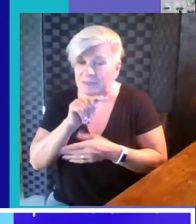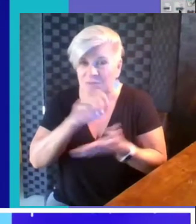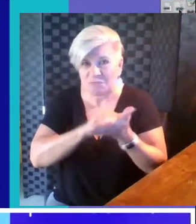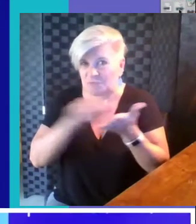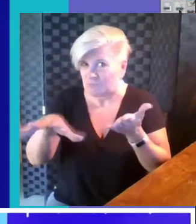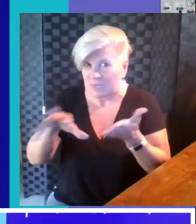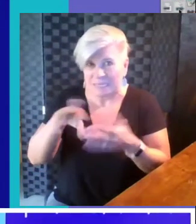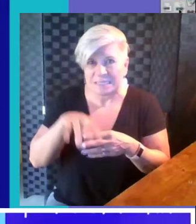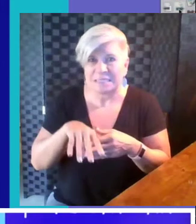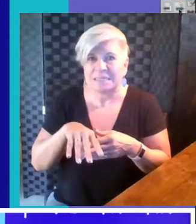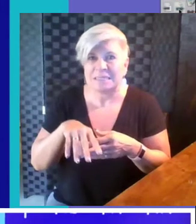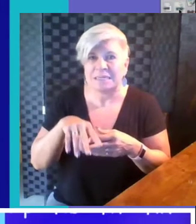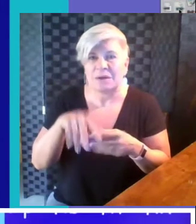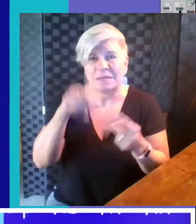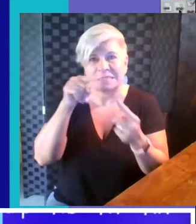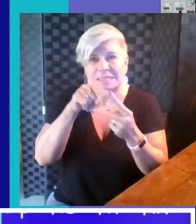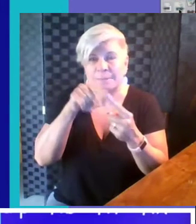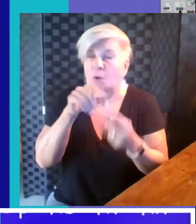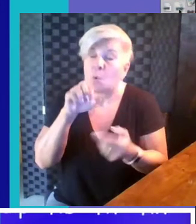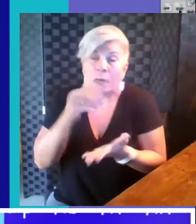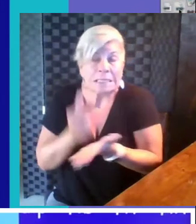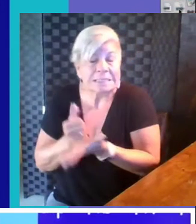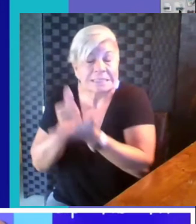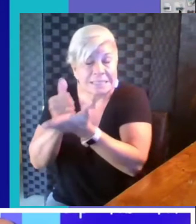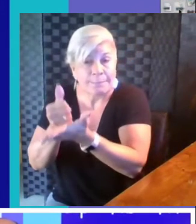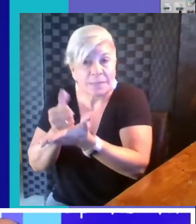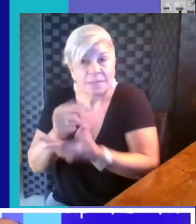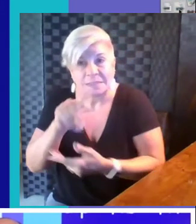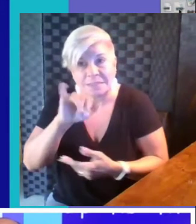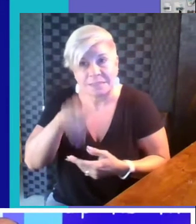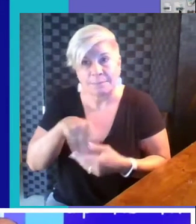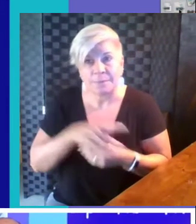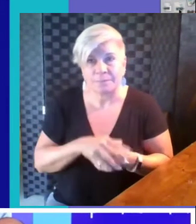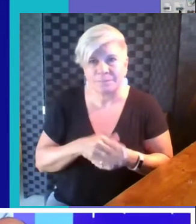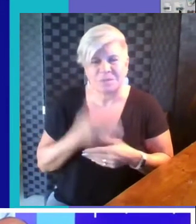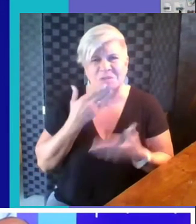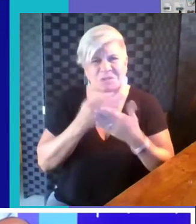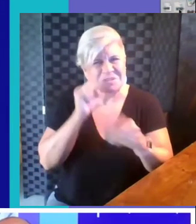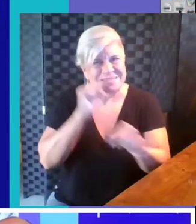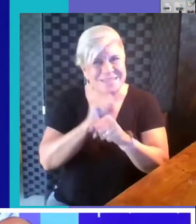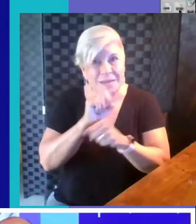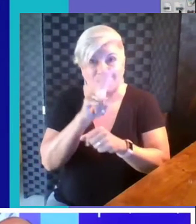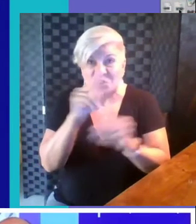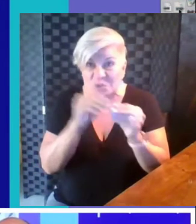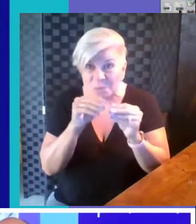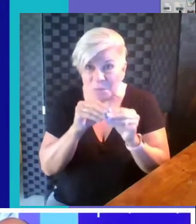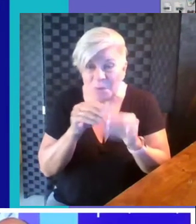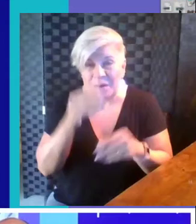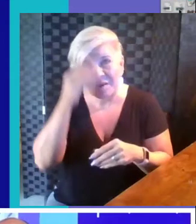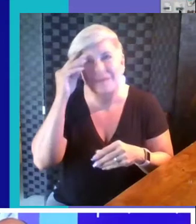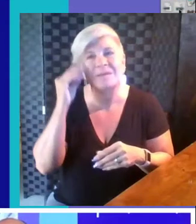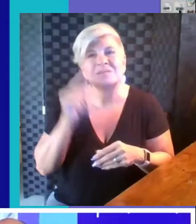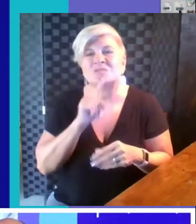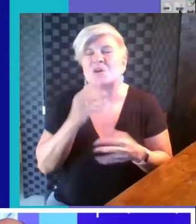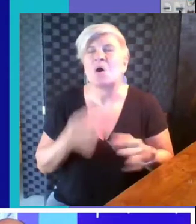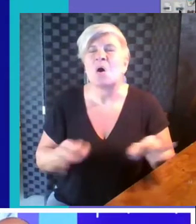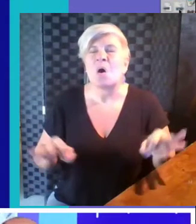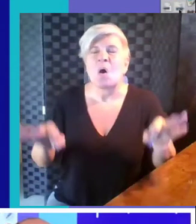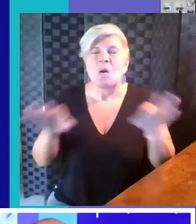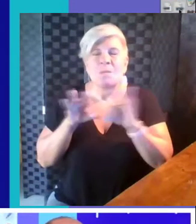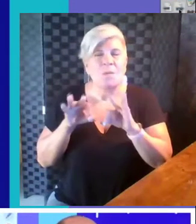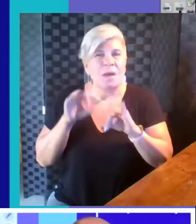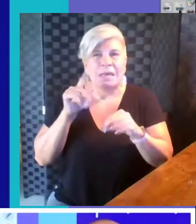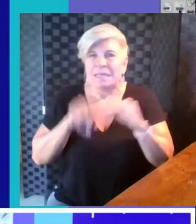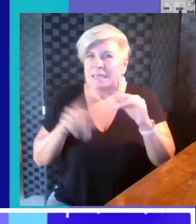pit, red, tip. You're doing so good. There's only 2 more pages left. This is so important. We can't